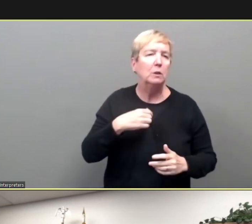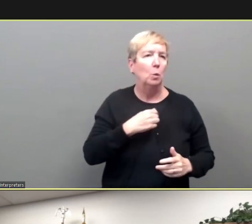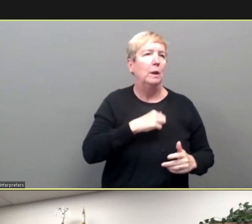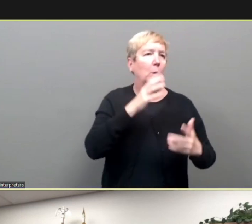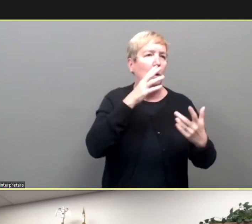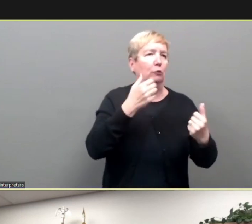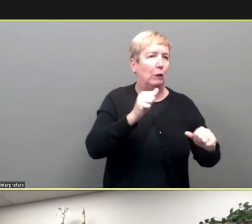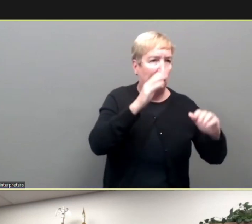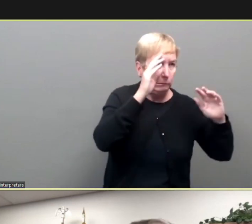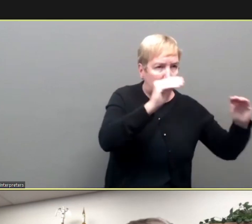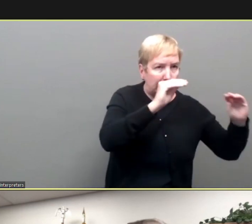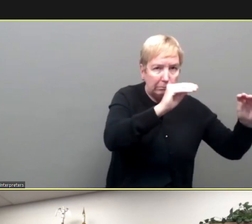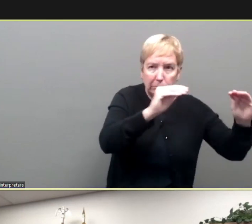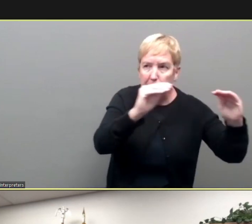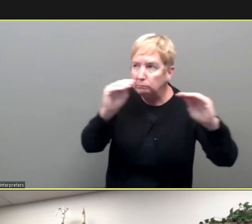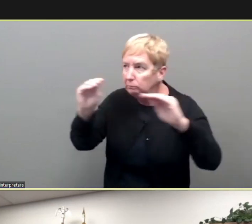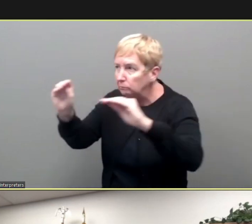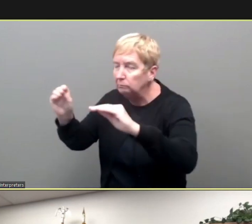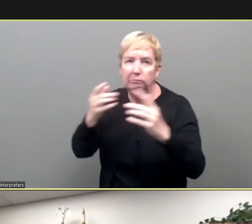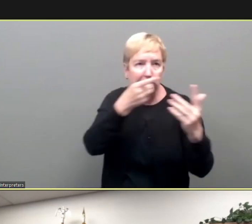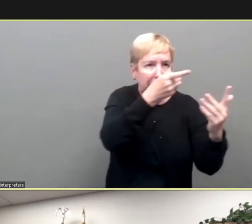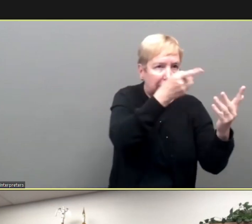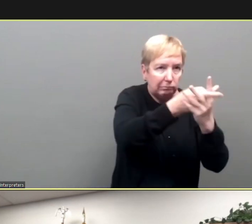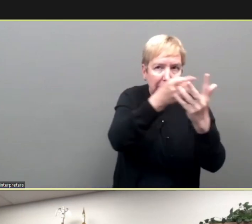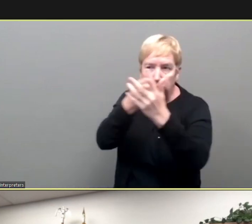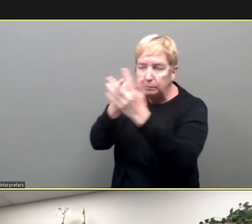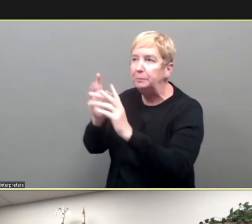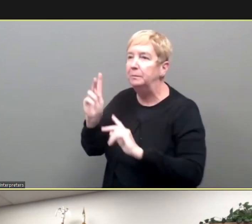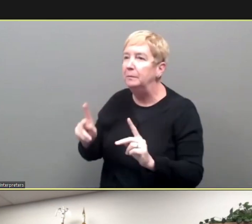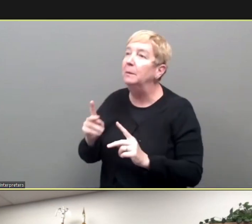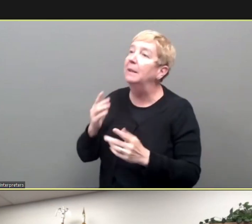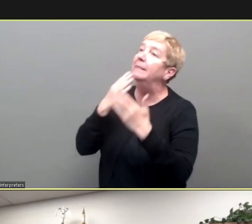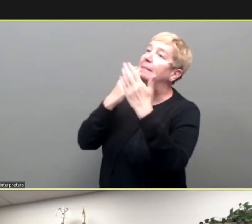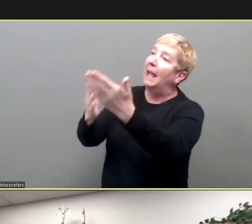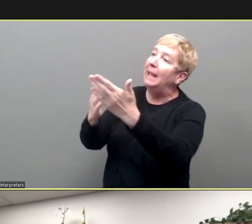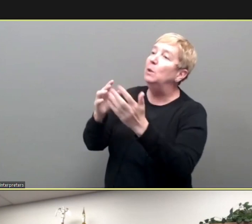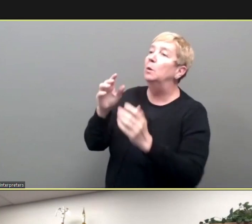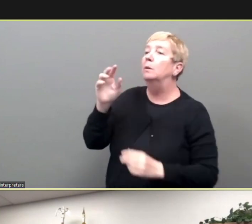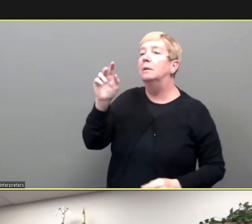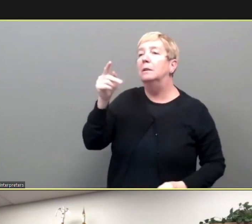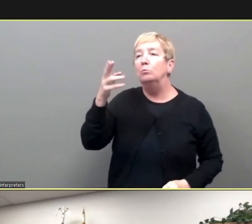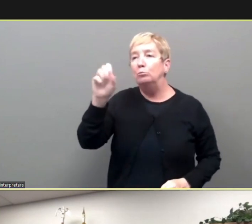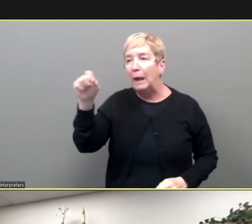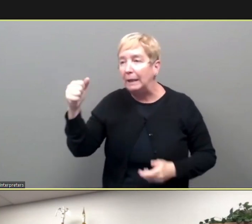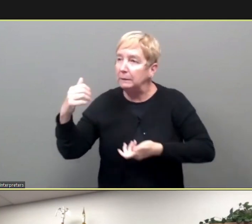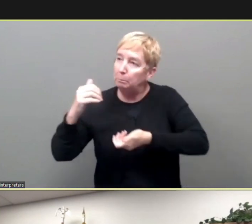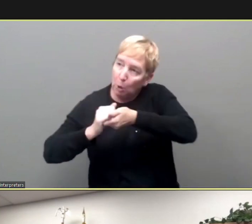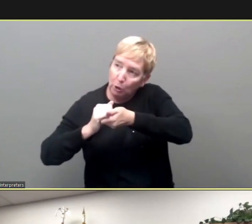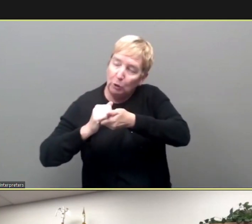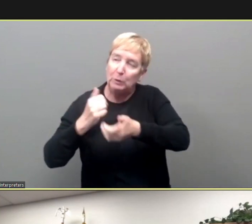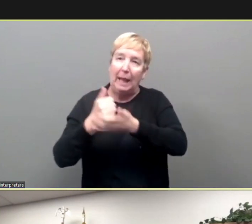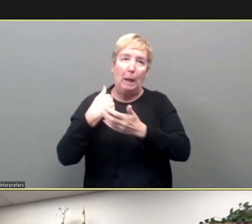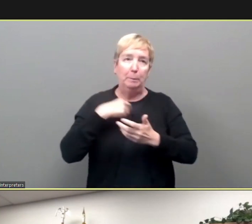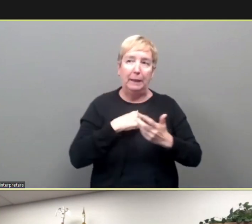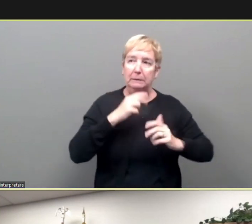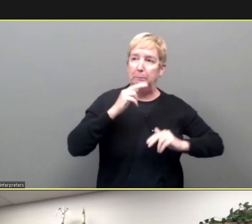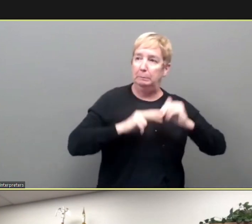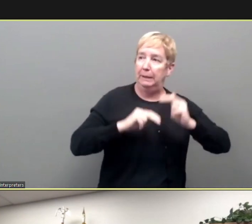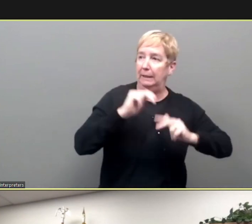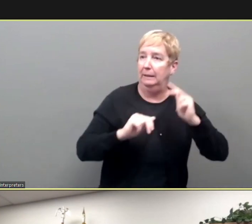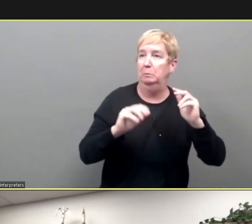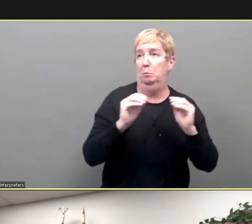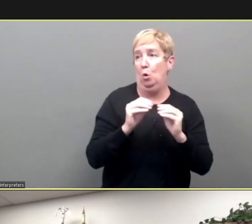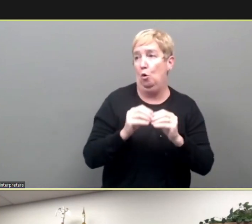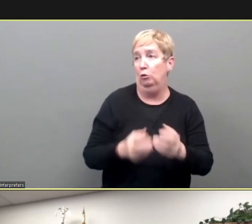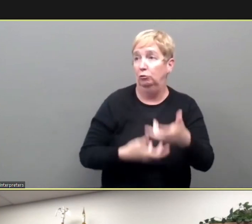press, as well as all of us, in healthcare field, to keep on building trust and community organize and help people